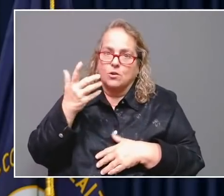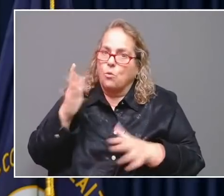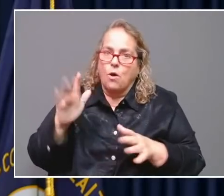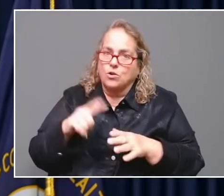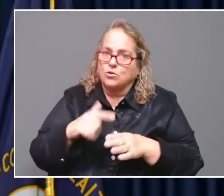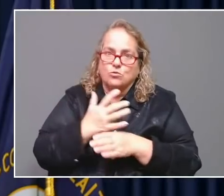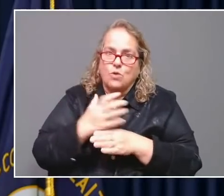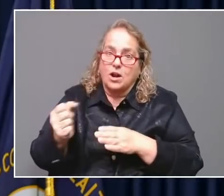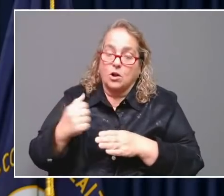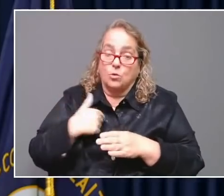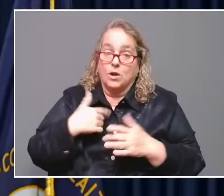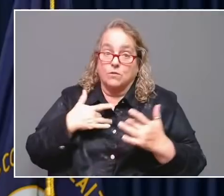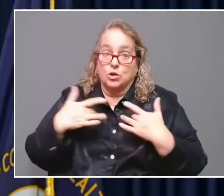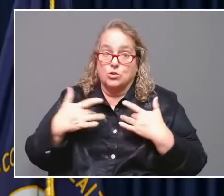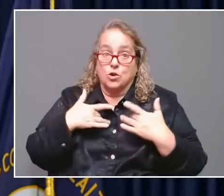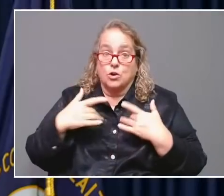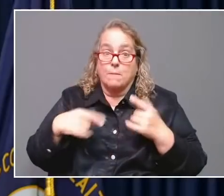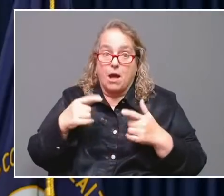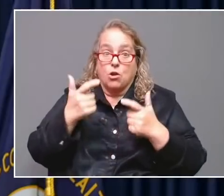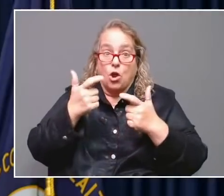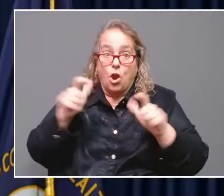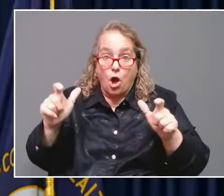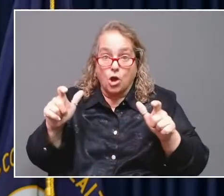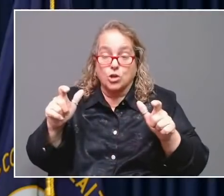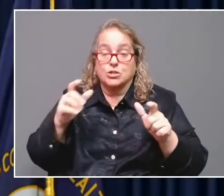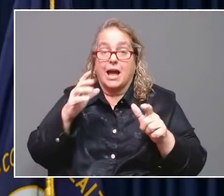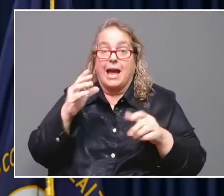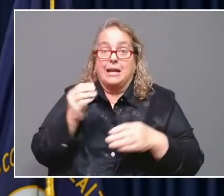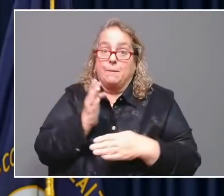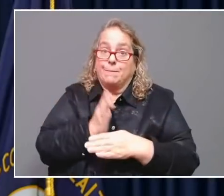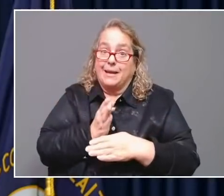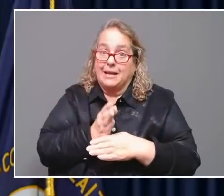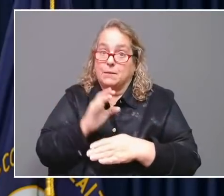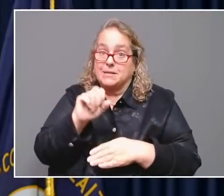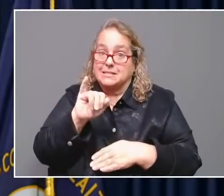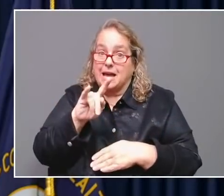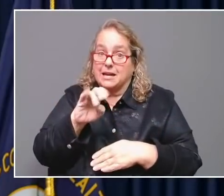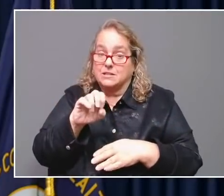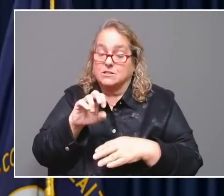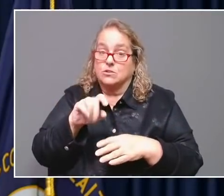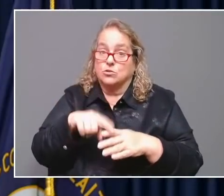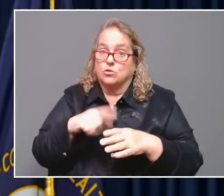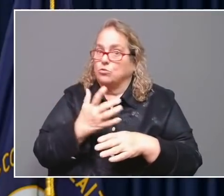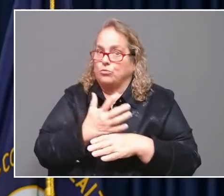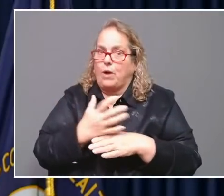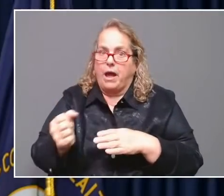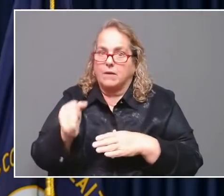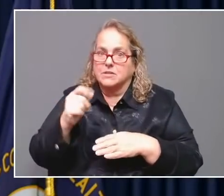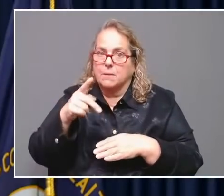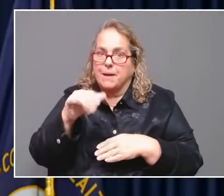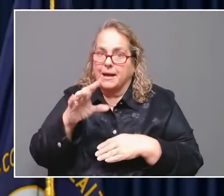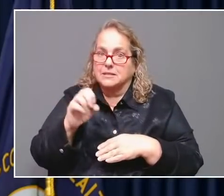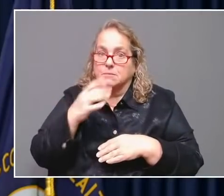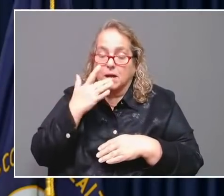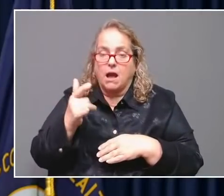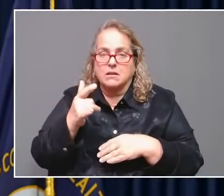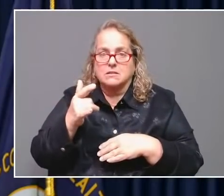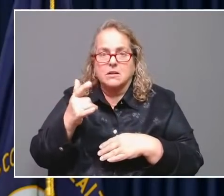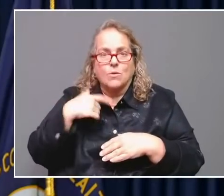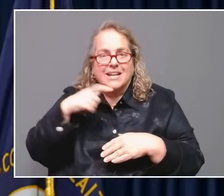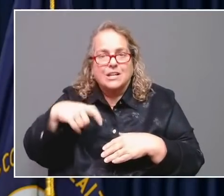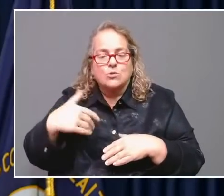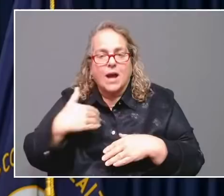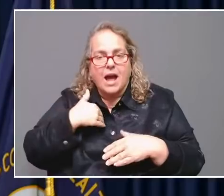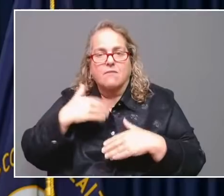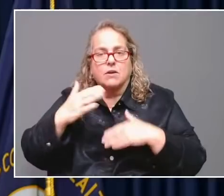large and medium sites and running out of those that are build ready. So good investments. So talking